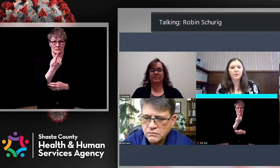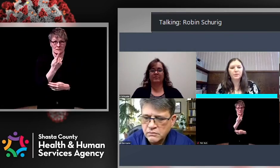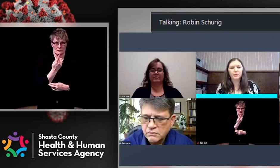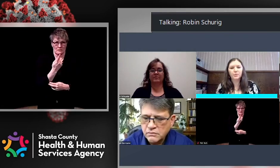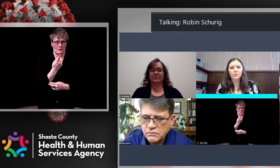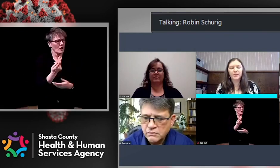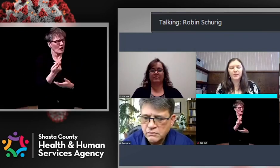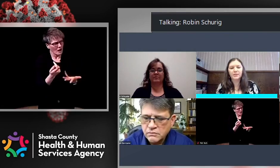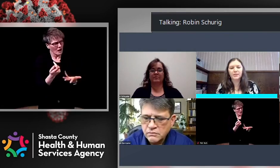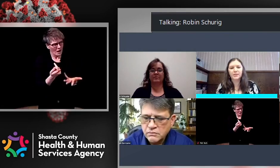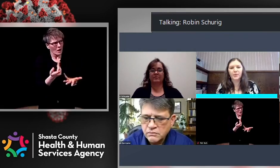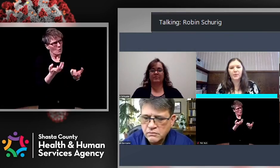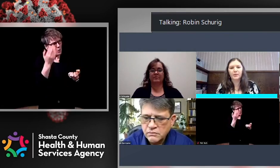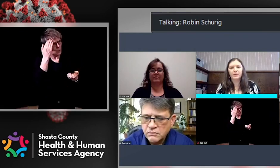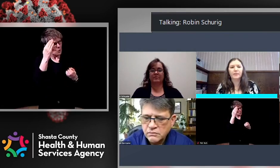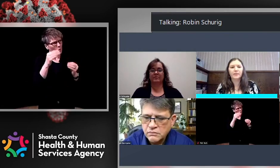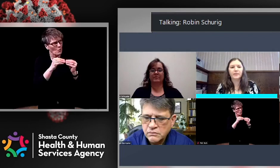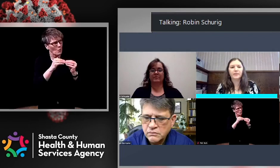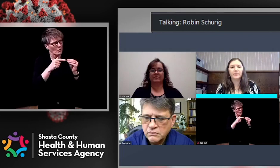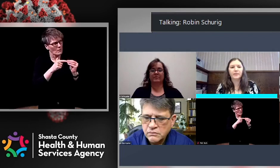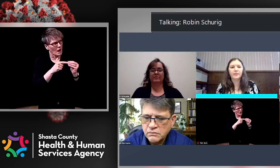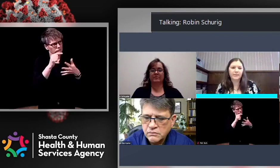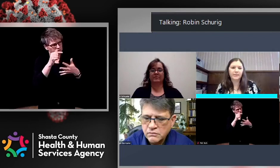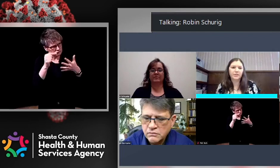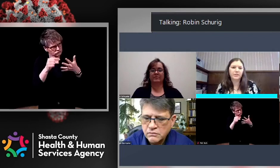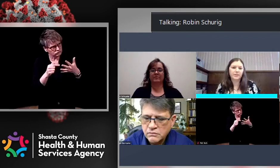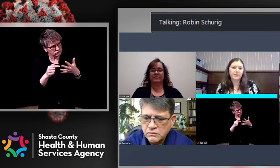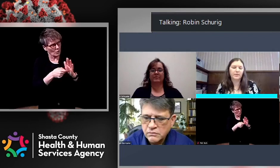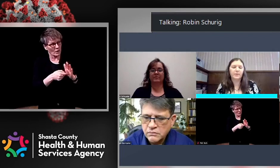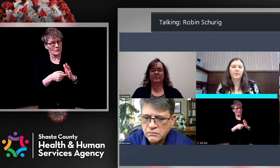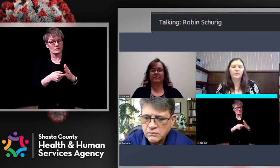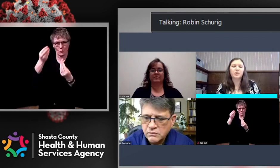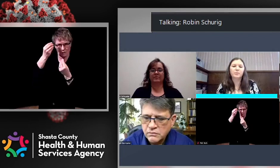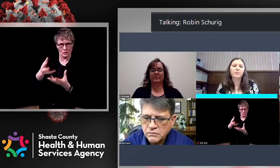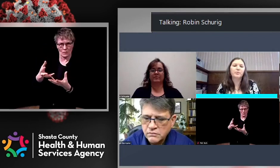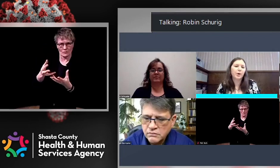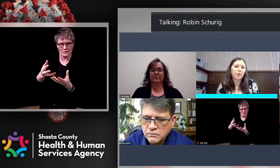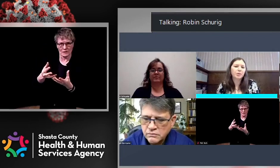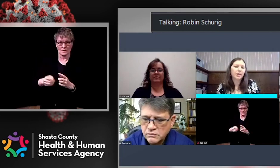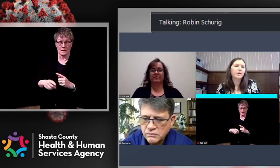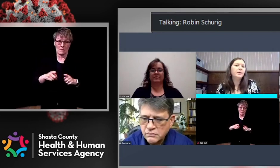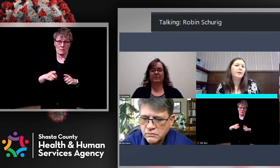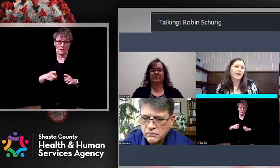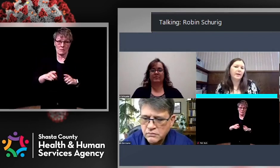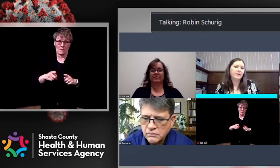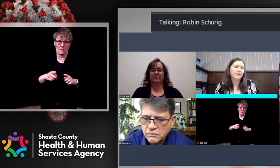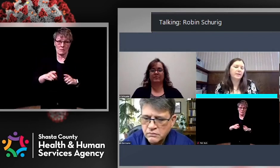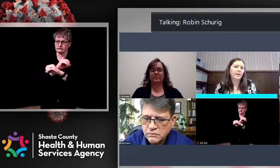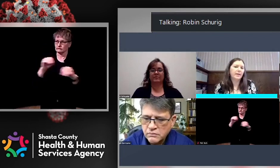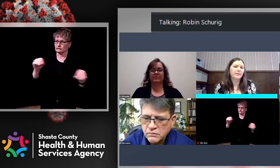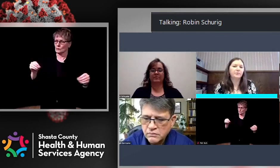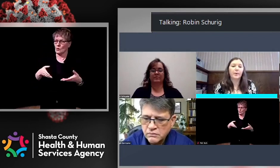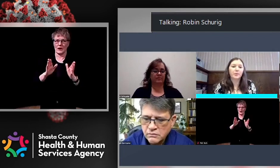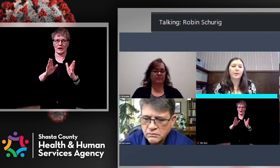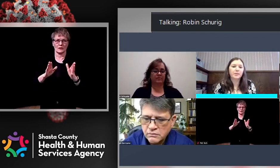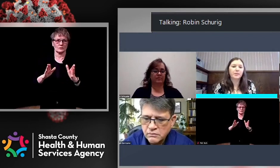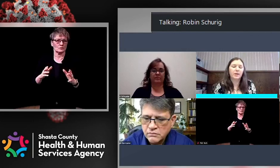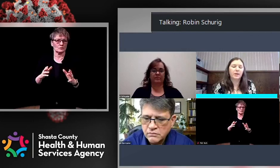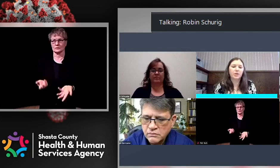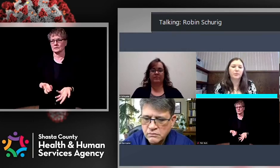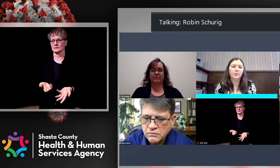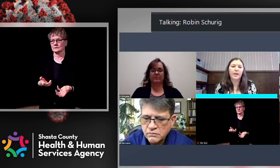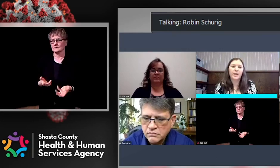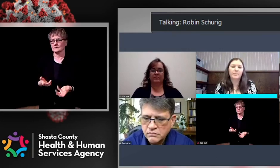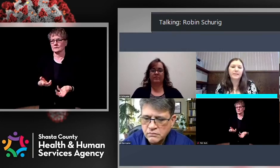enforce those rules. And so the state organizations, as that we've mentioned before, OSHA, and in the case of